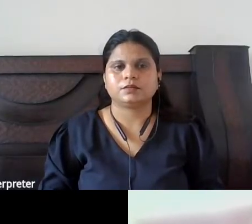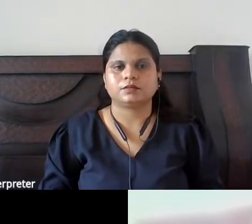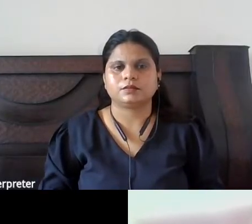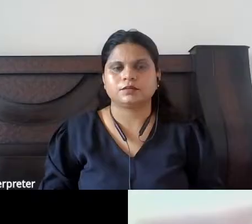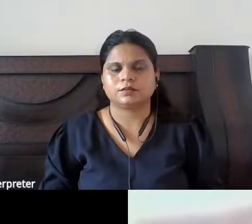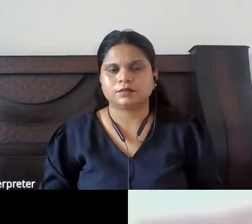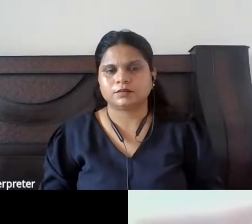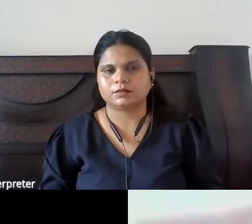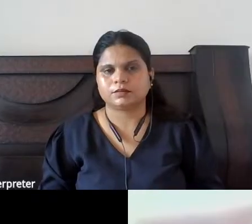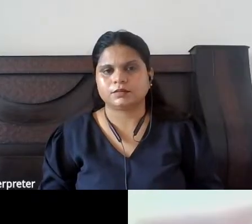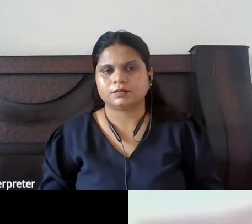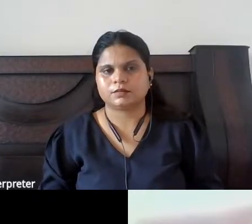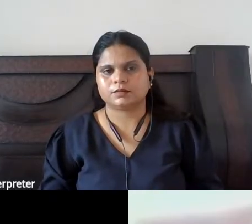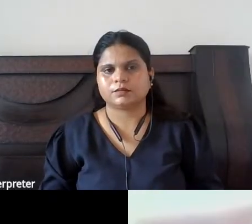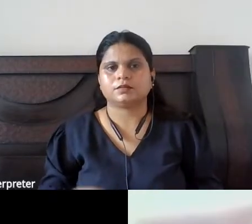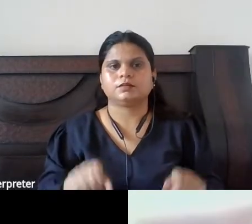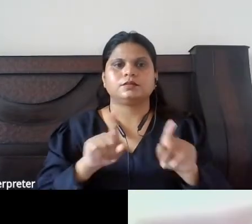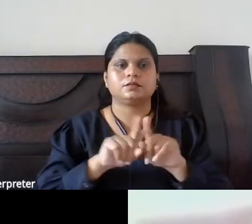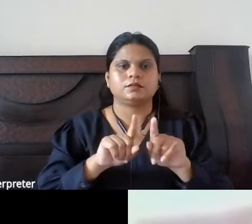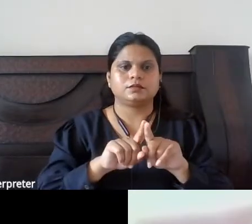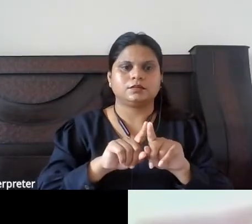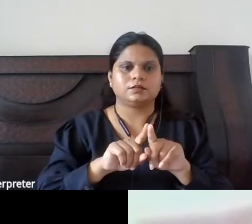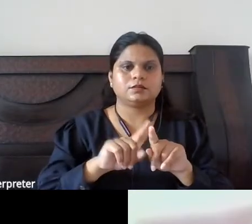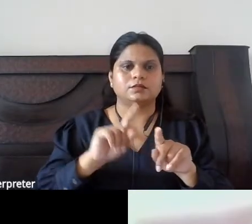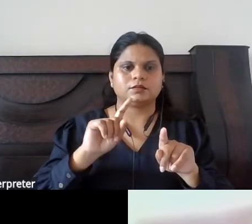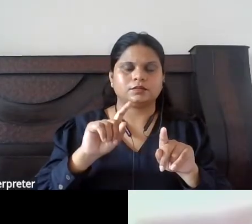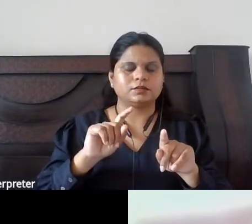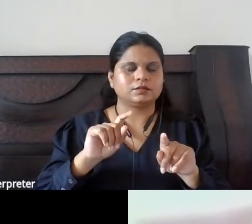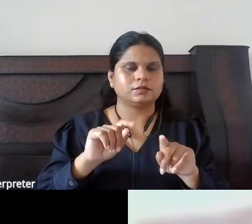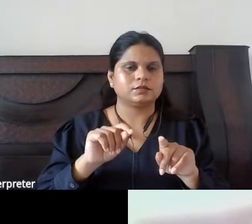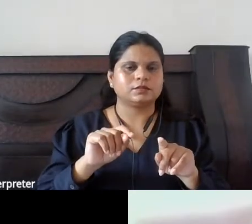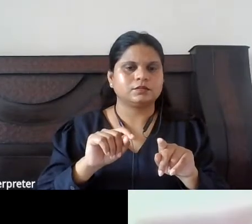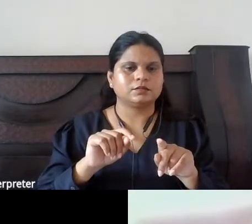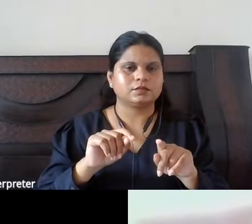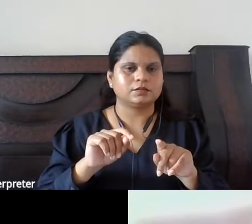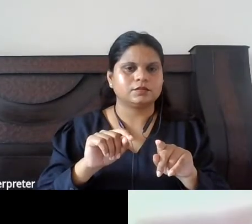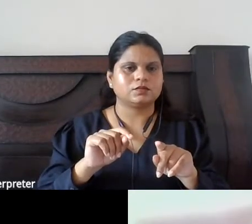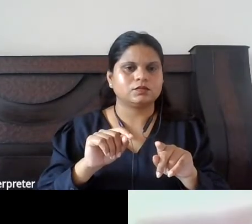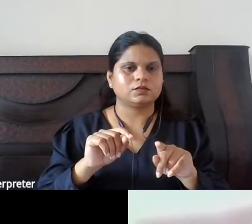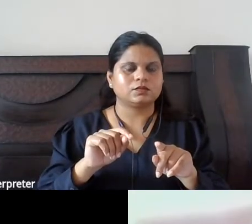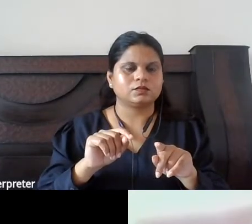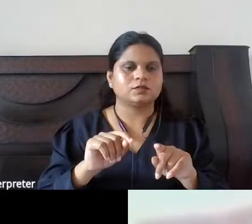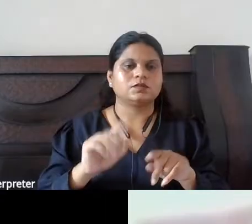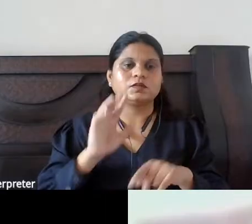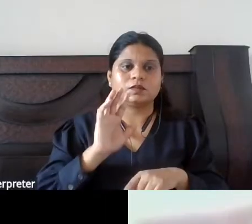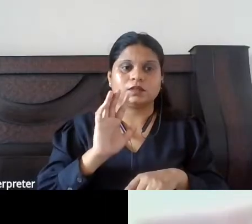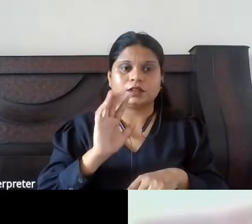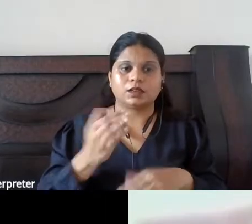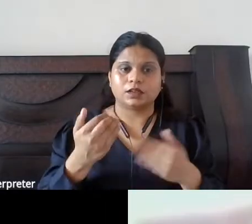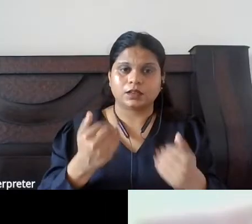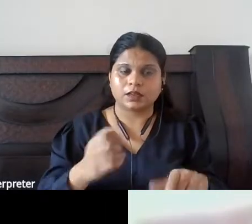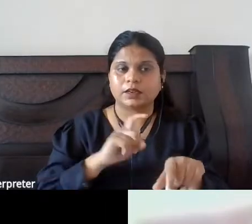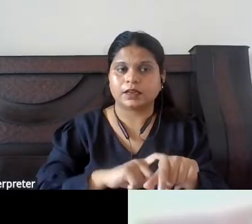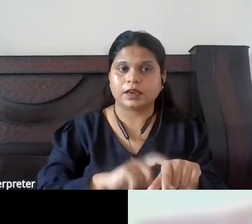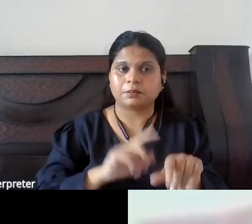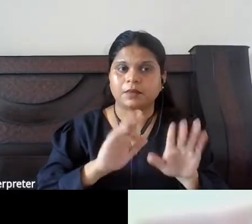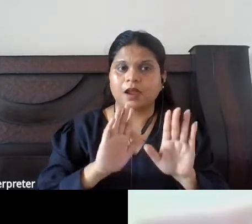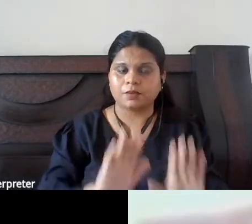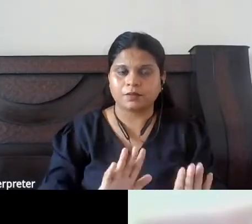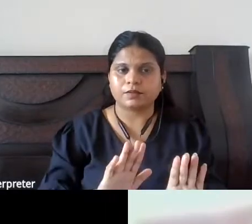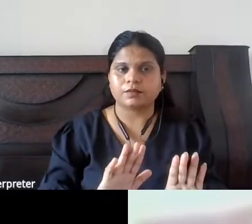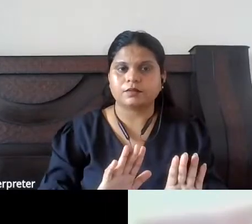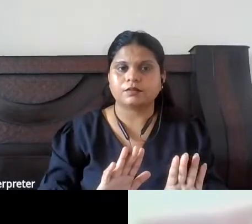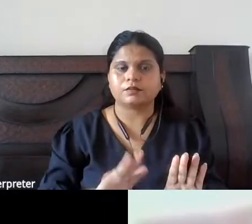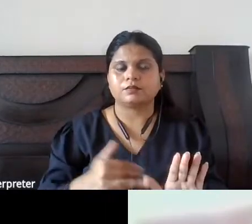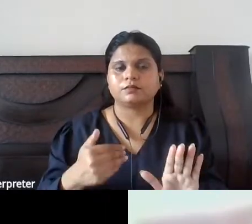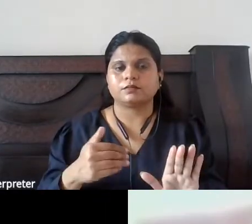to develop our own sector. So let us, it is the real time that we have a good time at